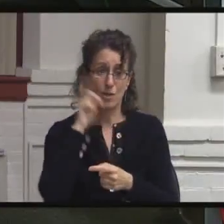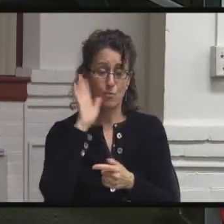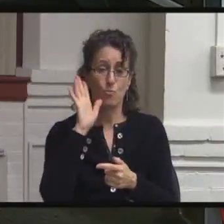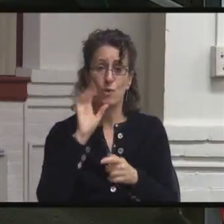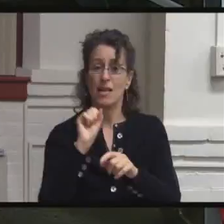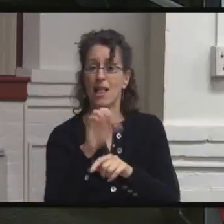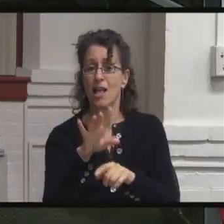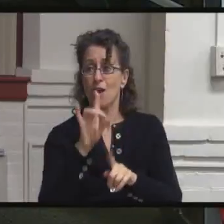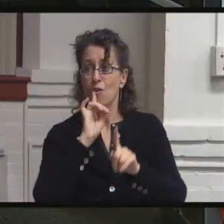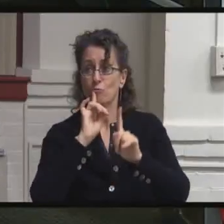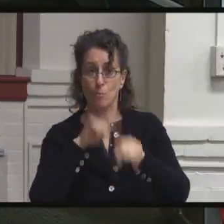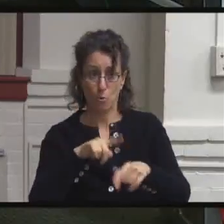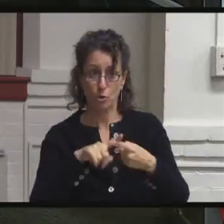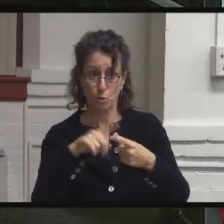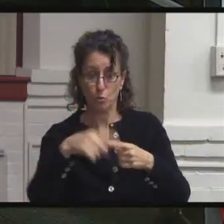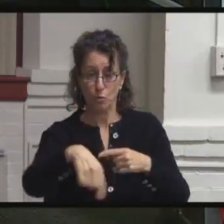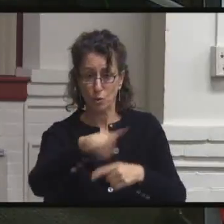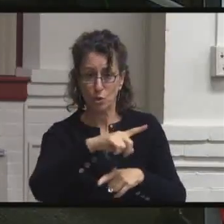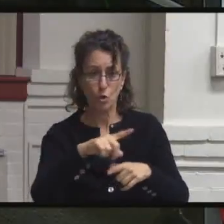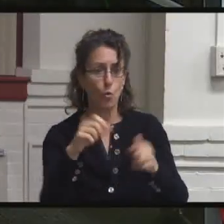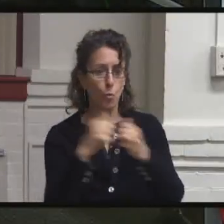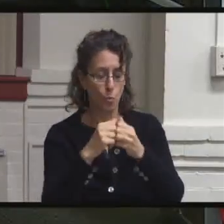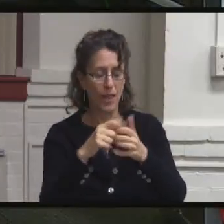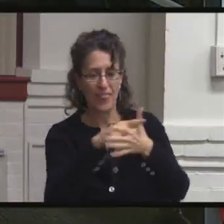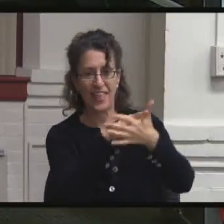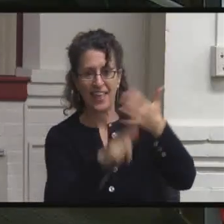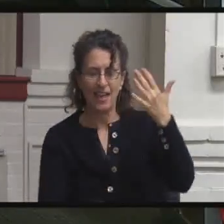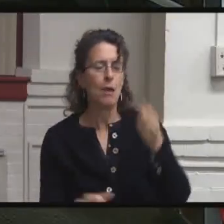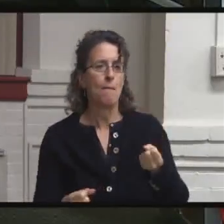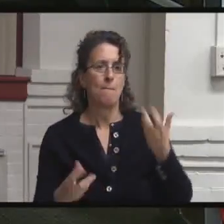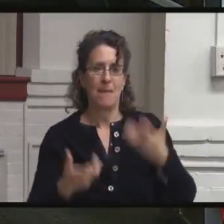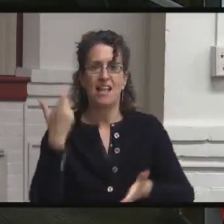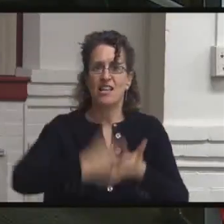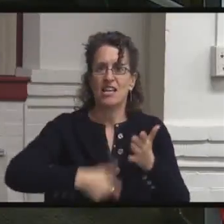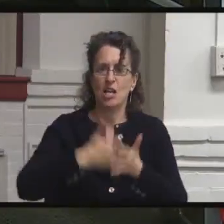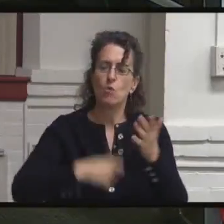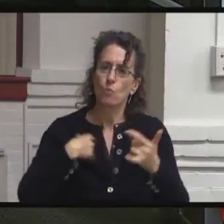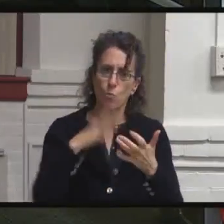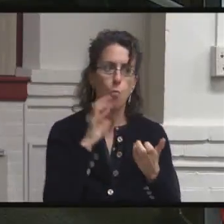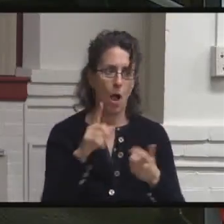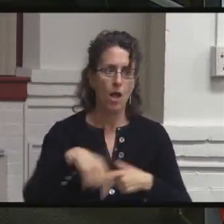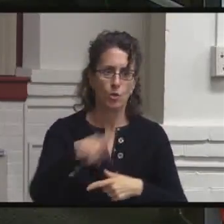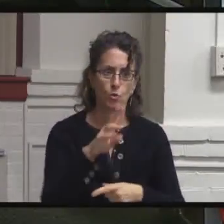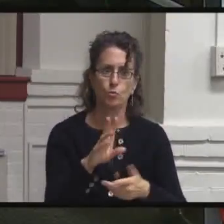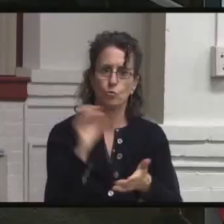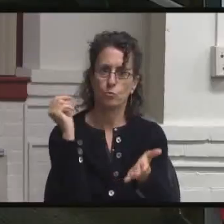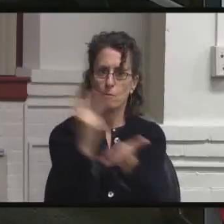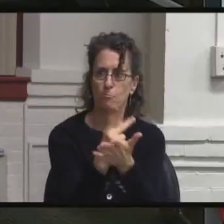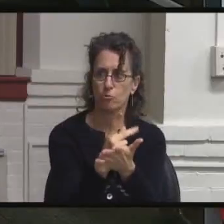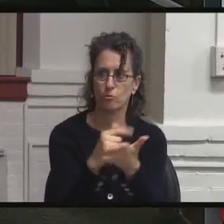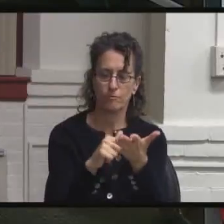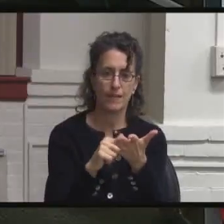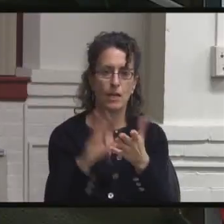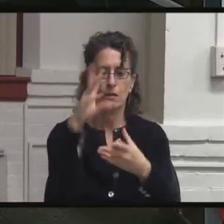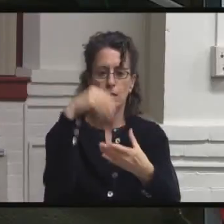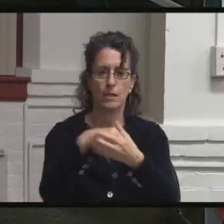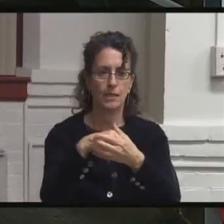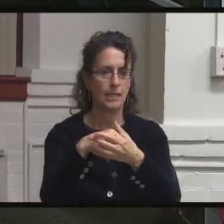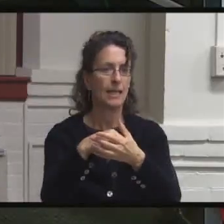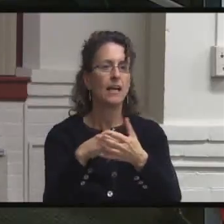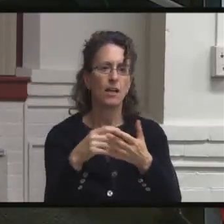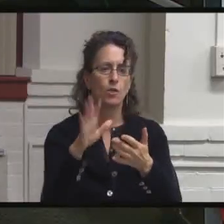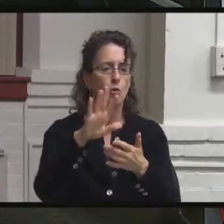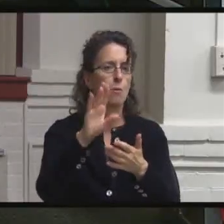capital expenses that we would like very much for you all to consider incorporating into next year's budget to get this